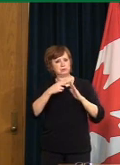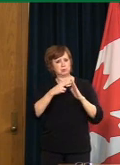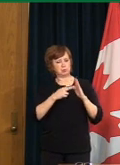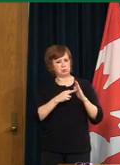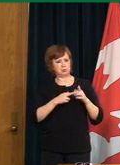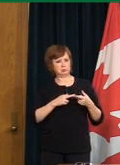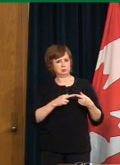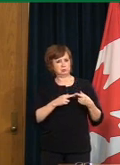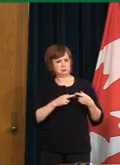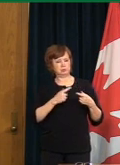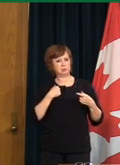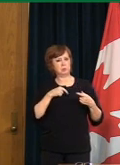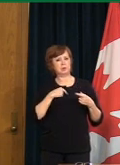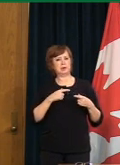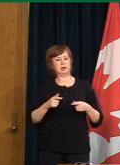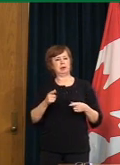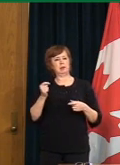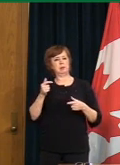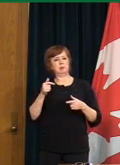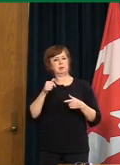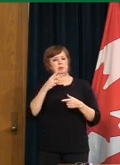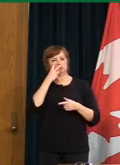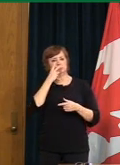Maybe I can start. So obviously we